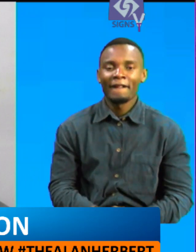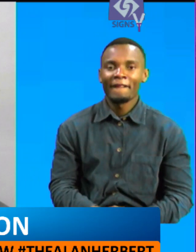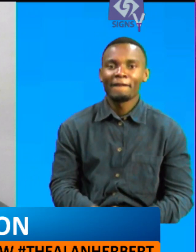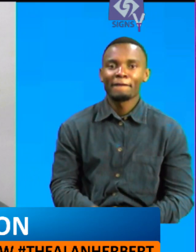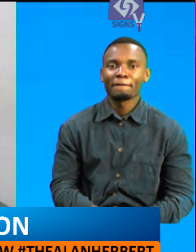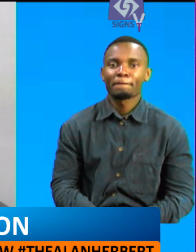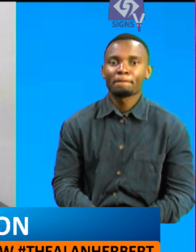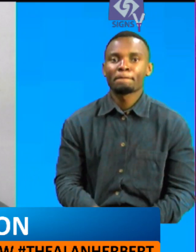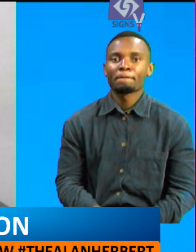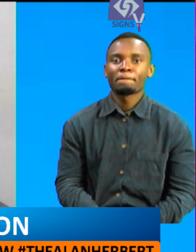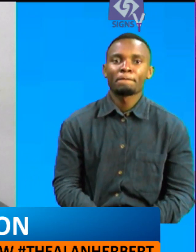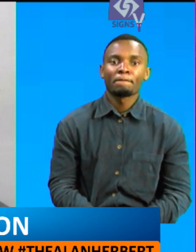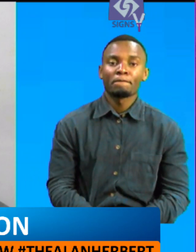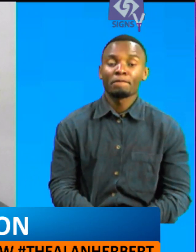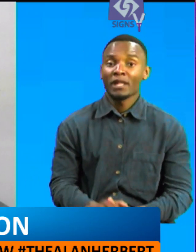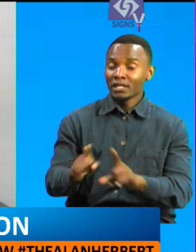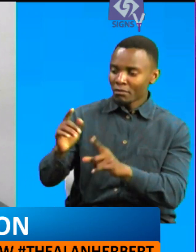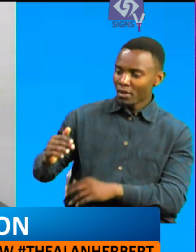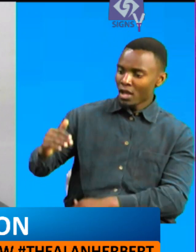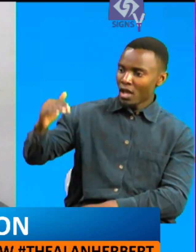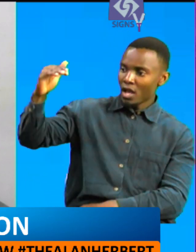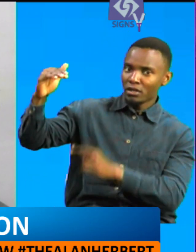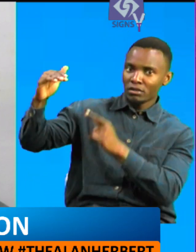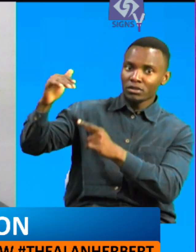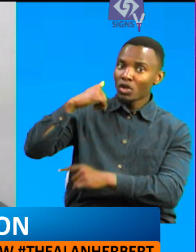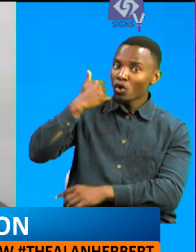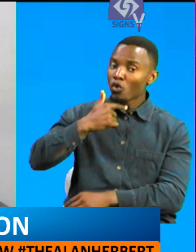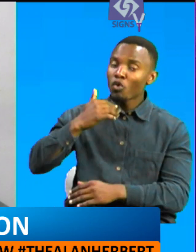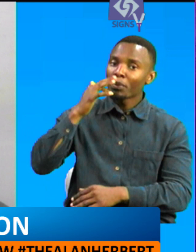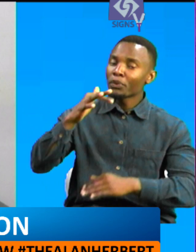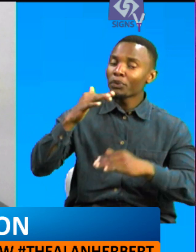not? So, and particularly adults who stammer,